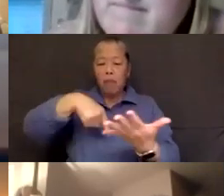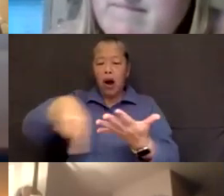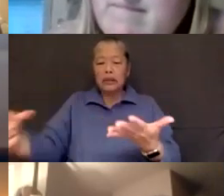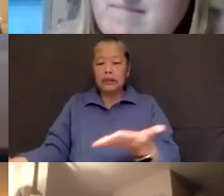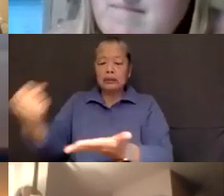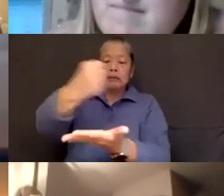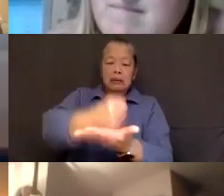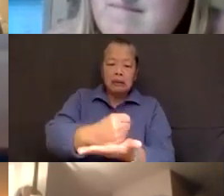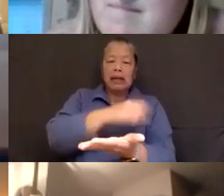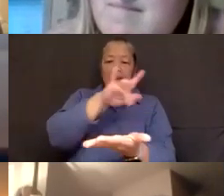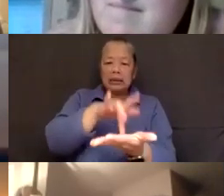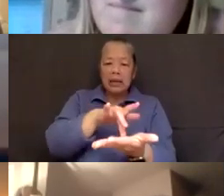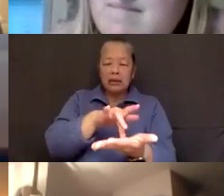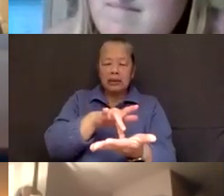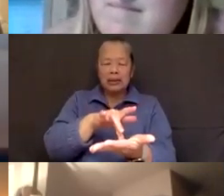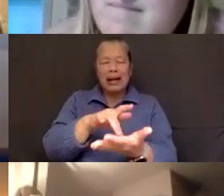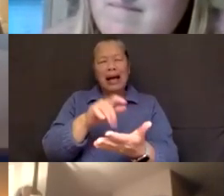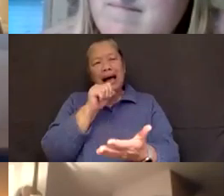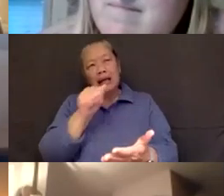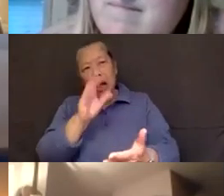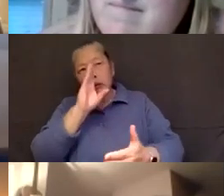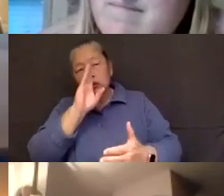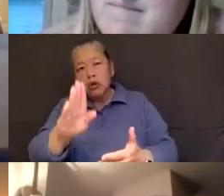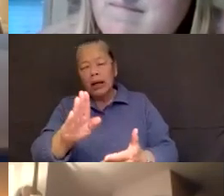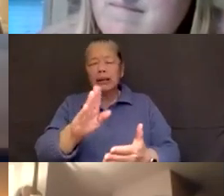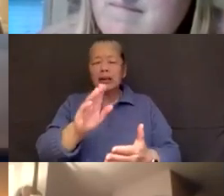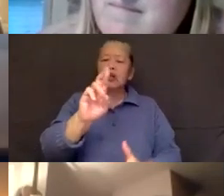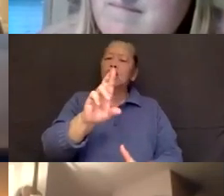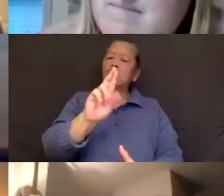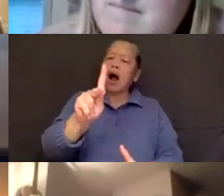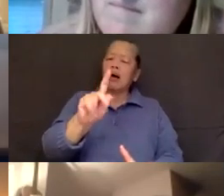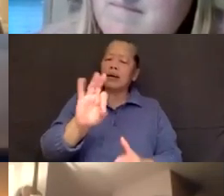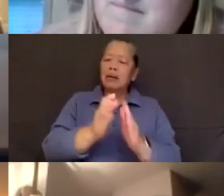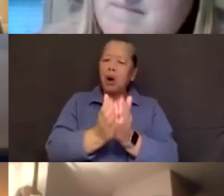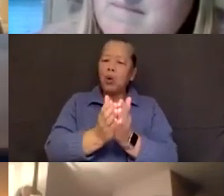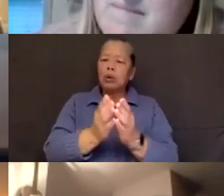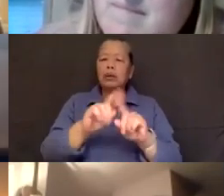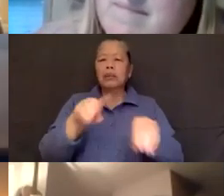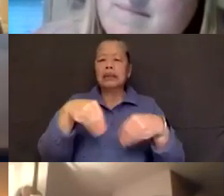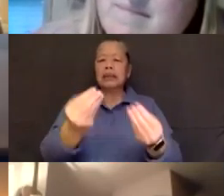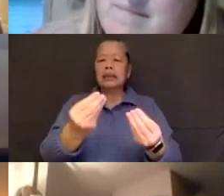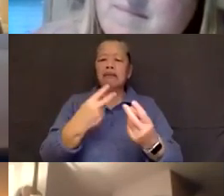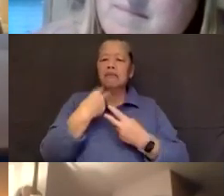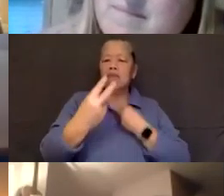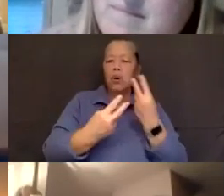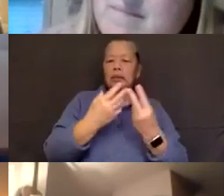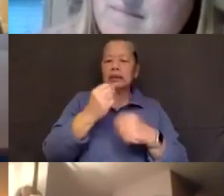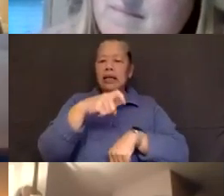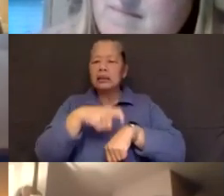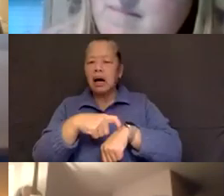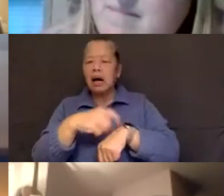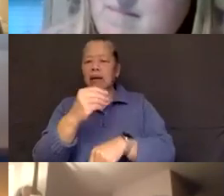necessarily outright rock the boat, but give voice and time and space.